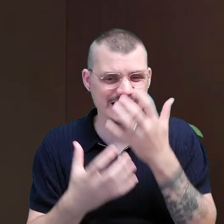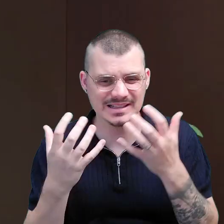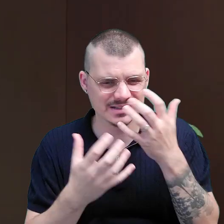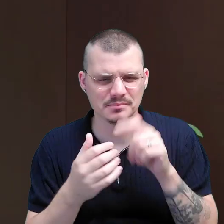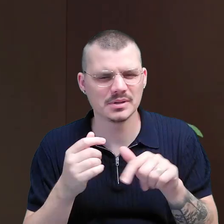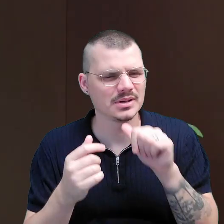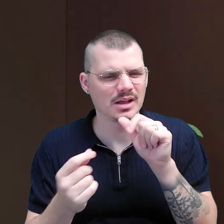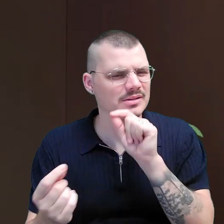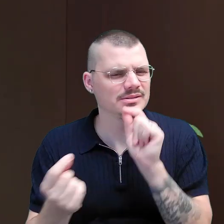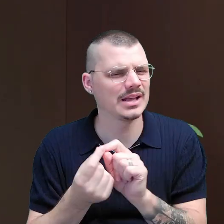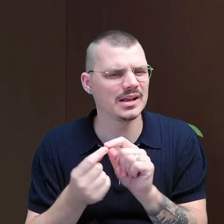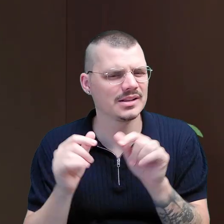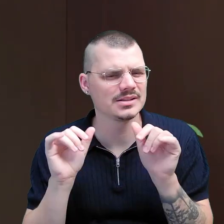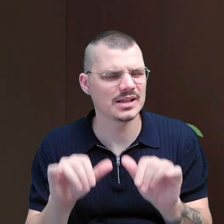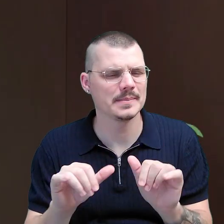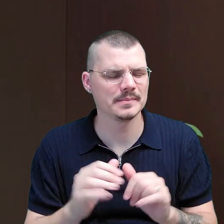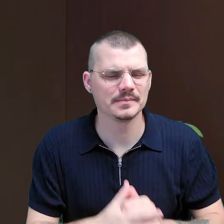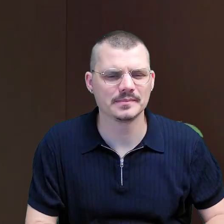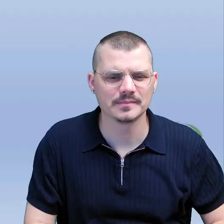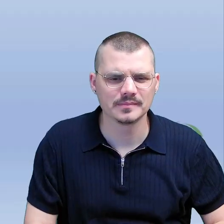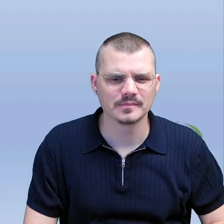not exactly the same.